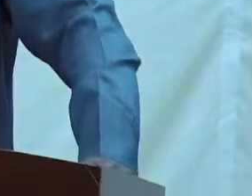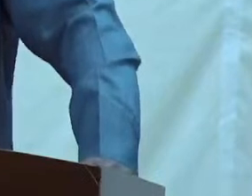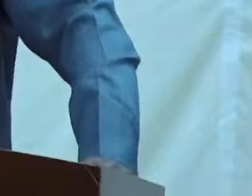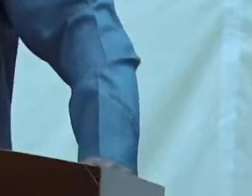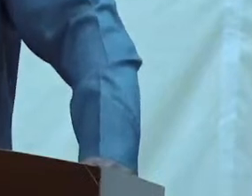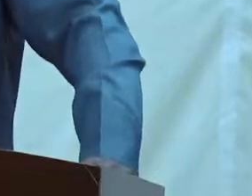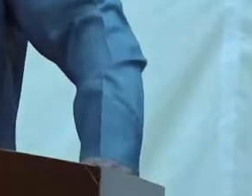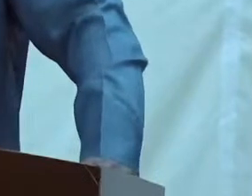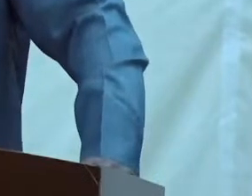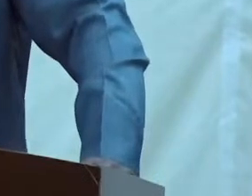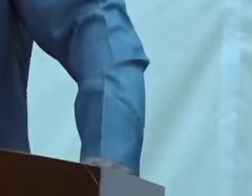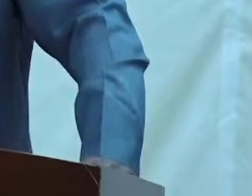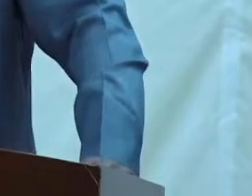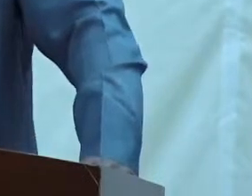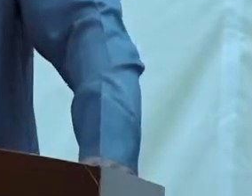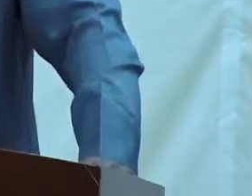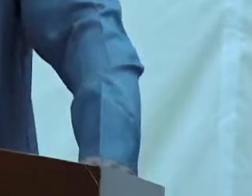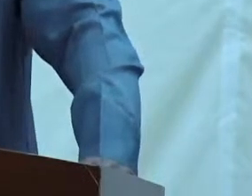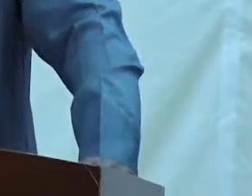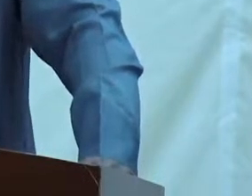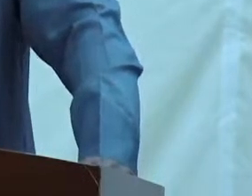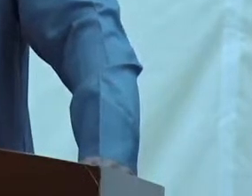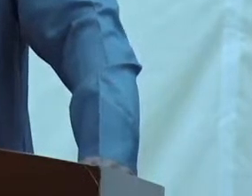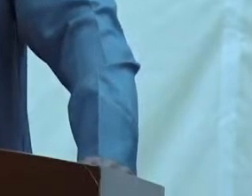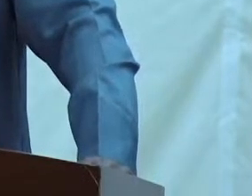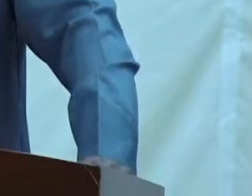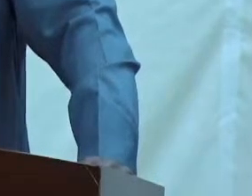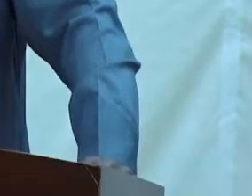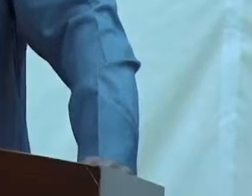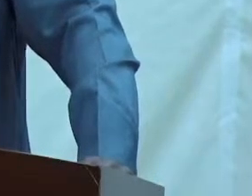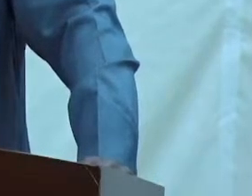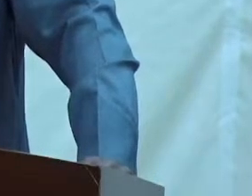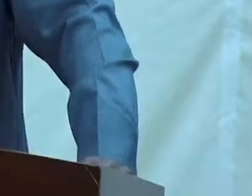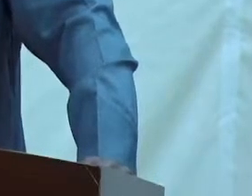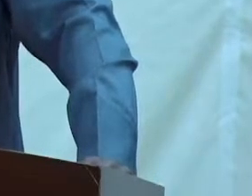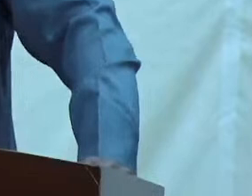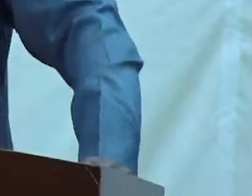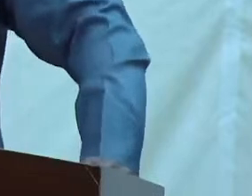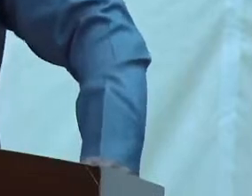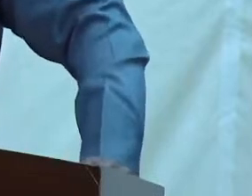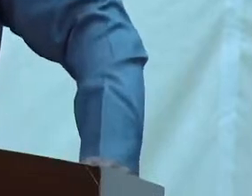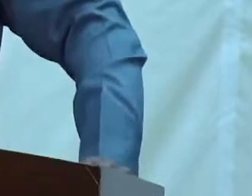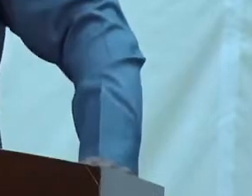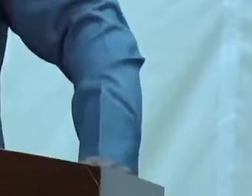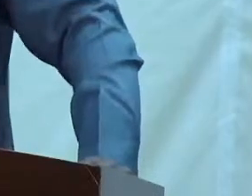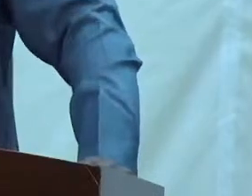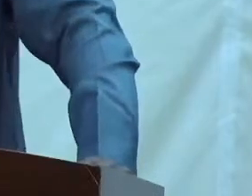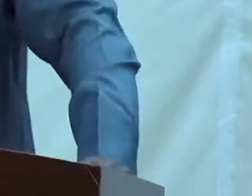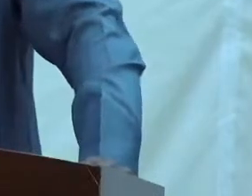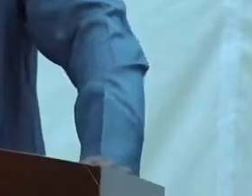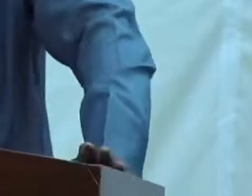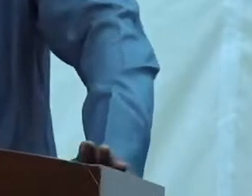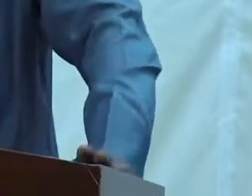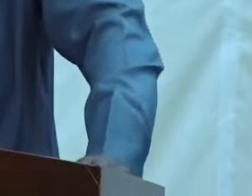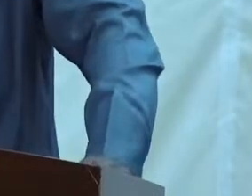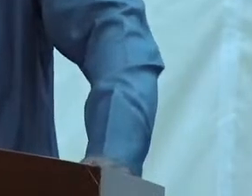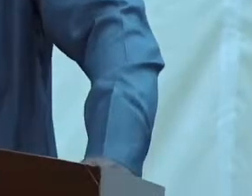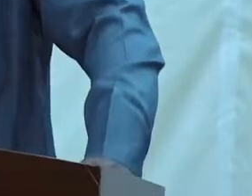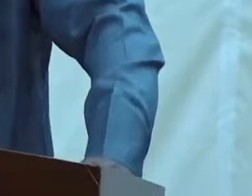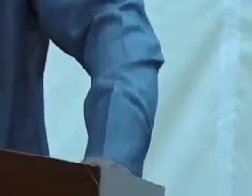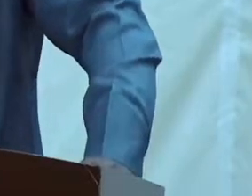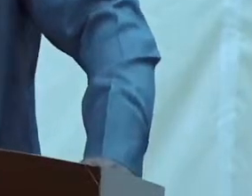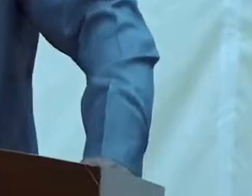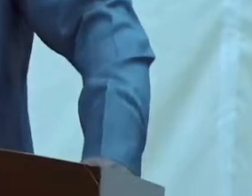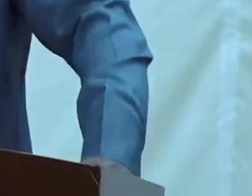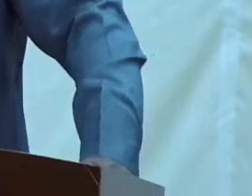increasingly shrinking in countries across the globe, in